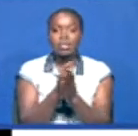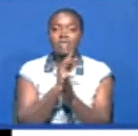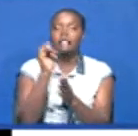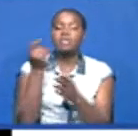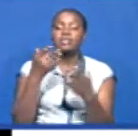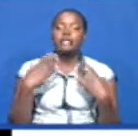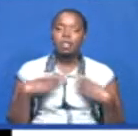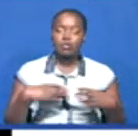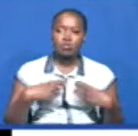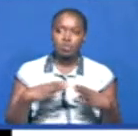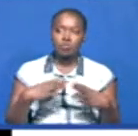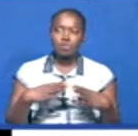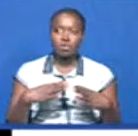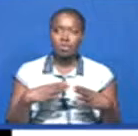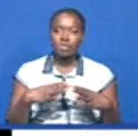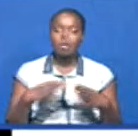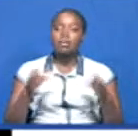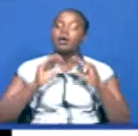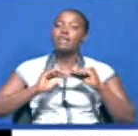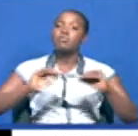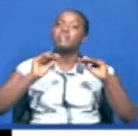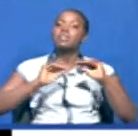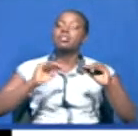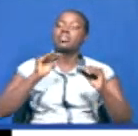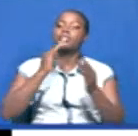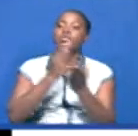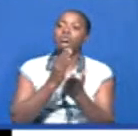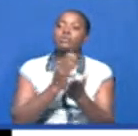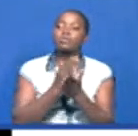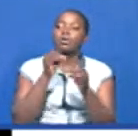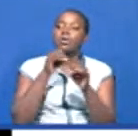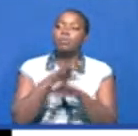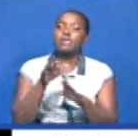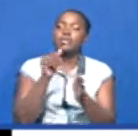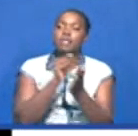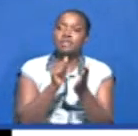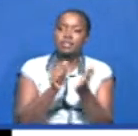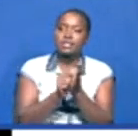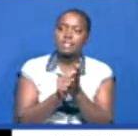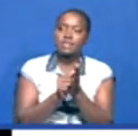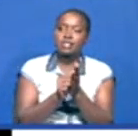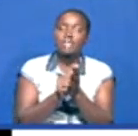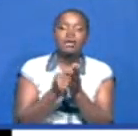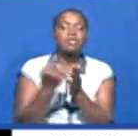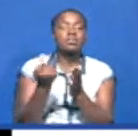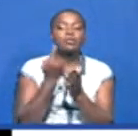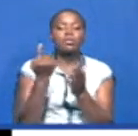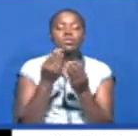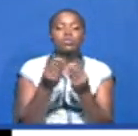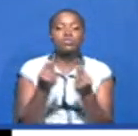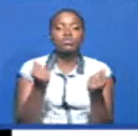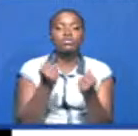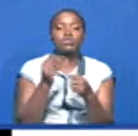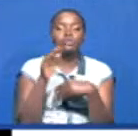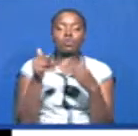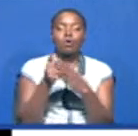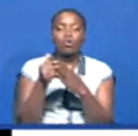population has been sensitized that indeed multi-agency is the way to go in all aspects of